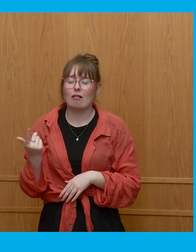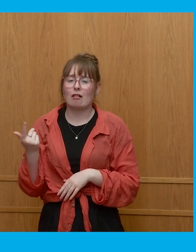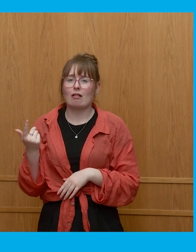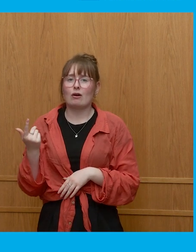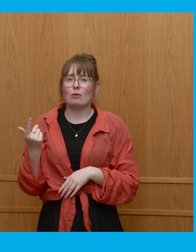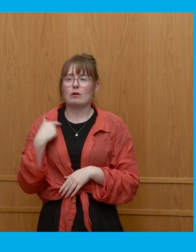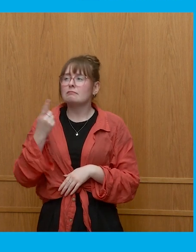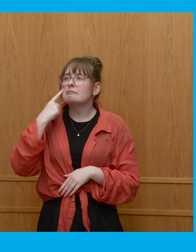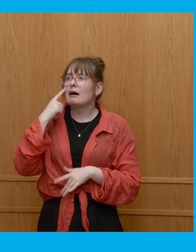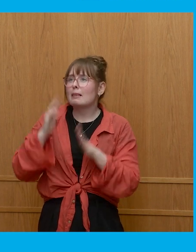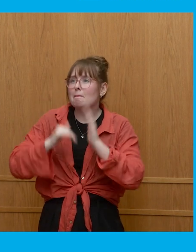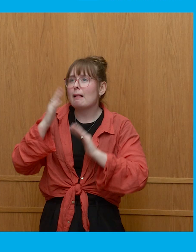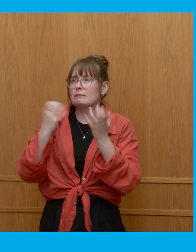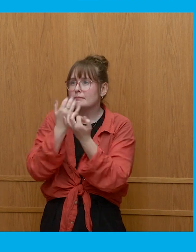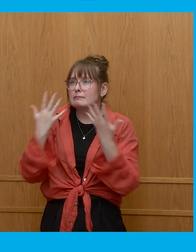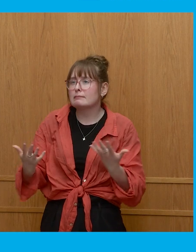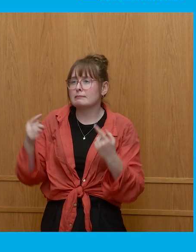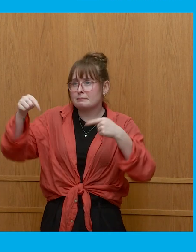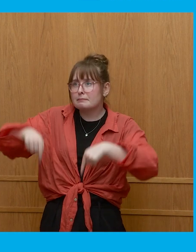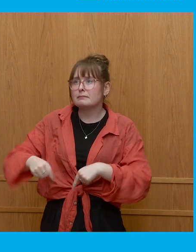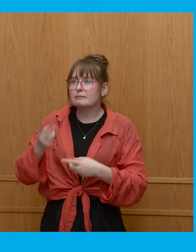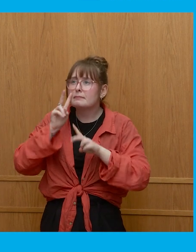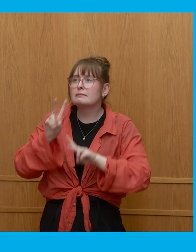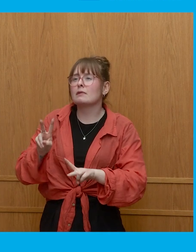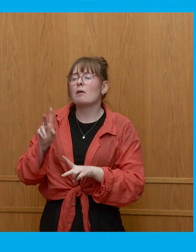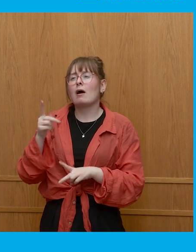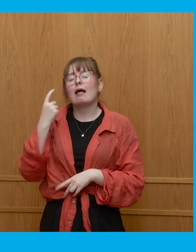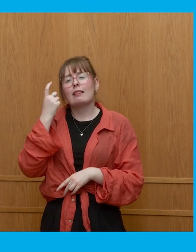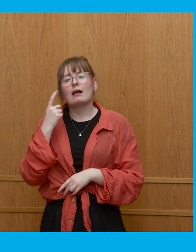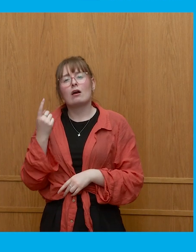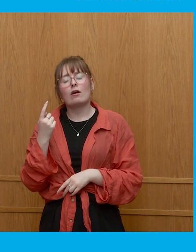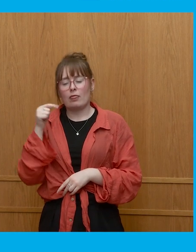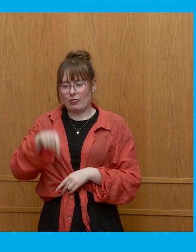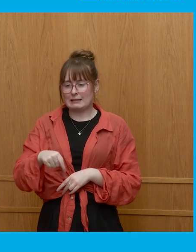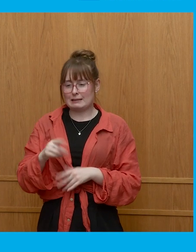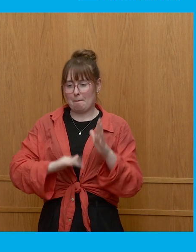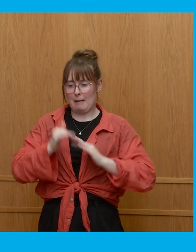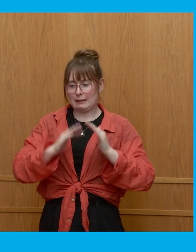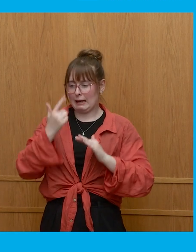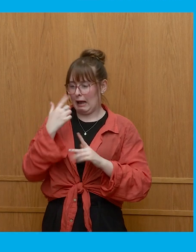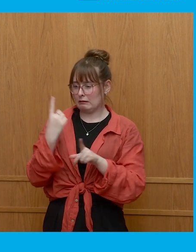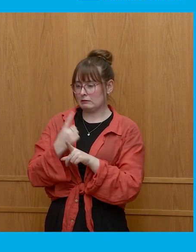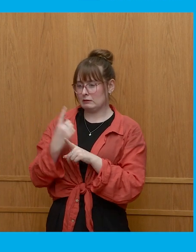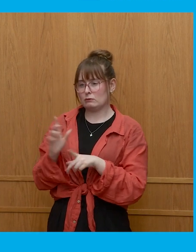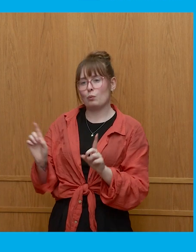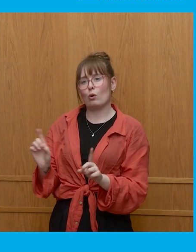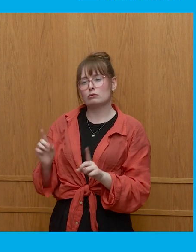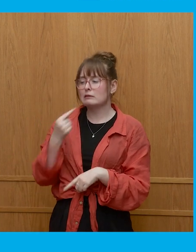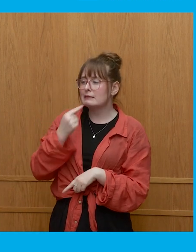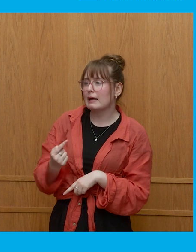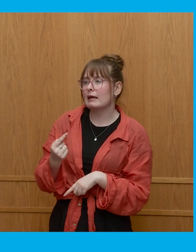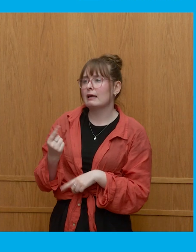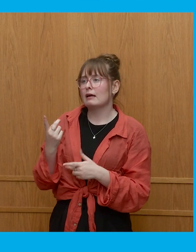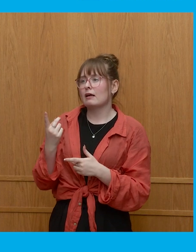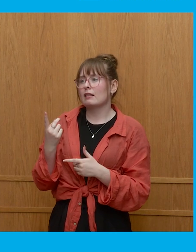And we look at this building a lot. But in terms of then what can the building say to the politicians, and